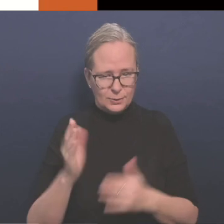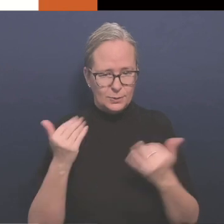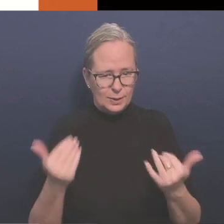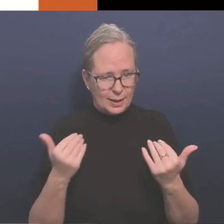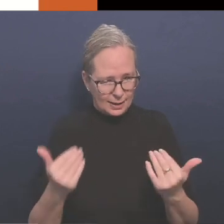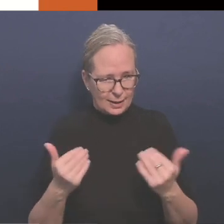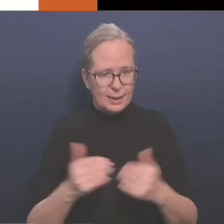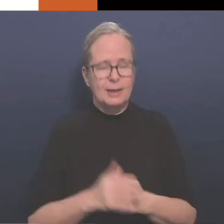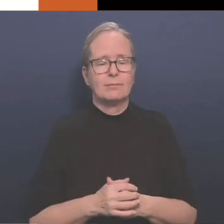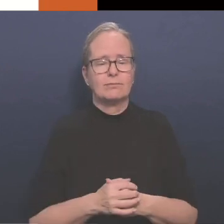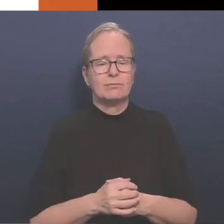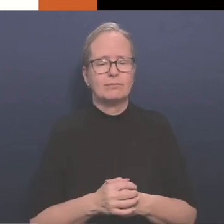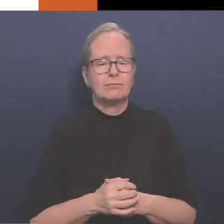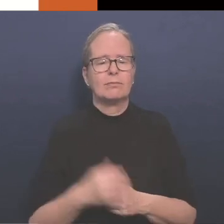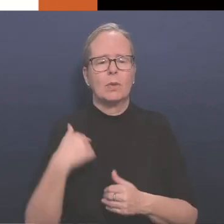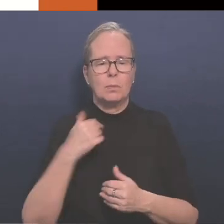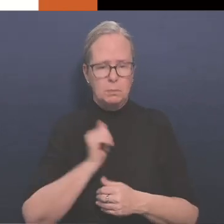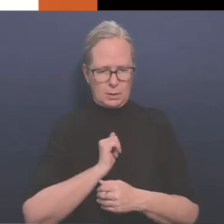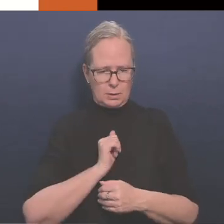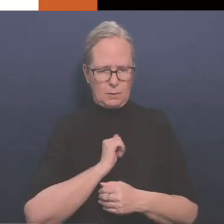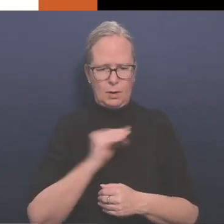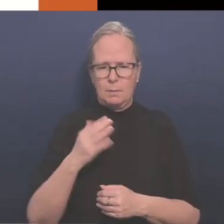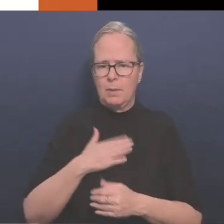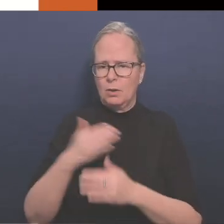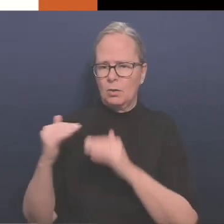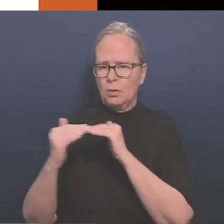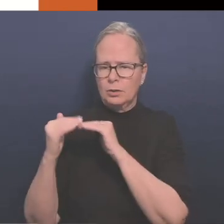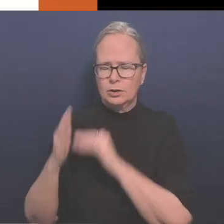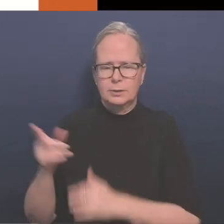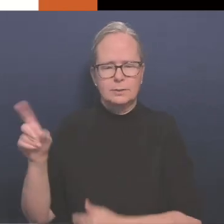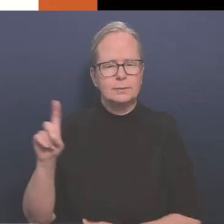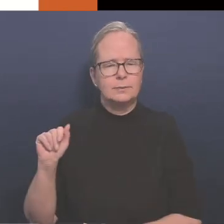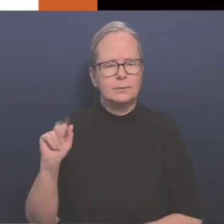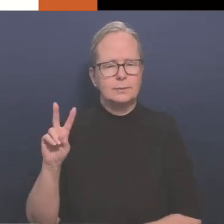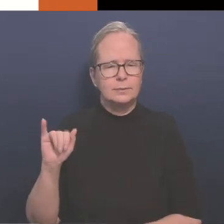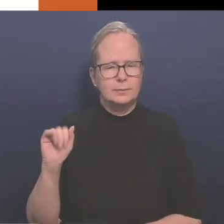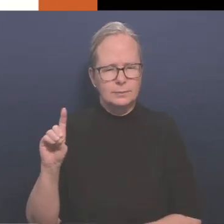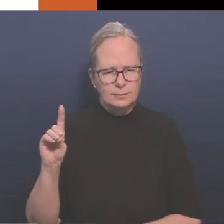and set up for our presentation today.